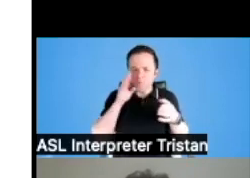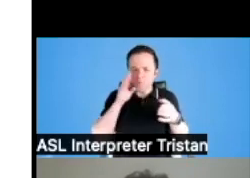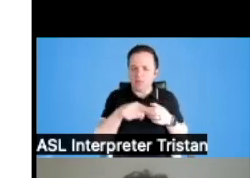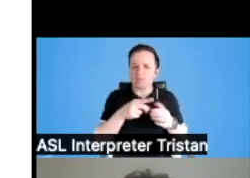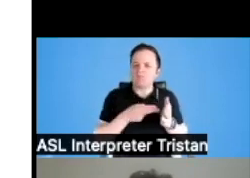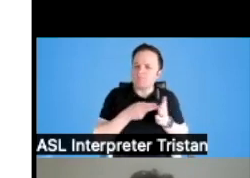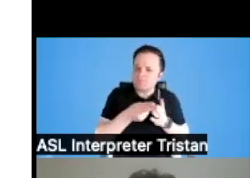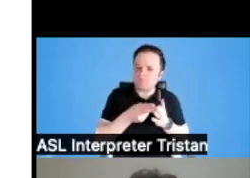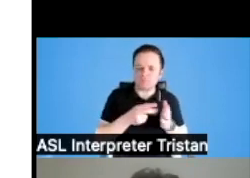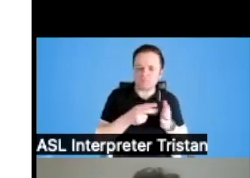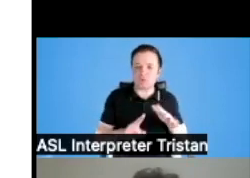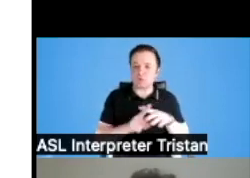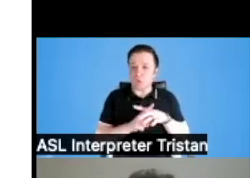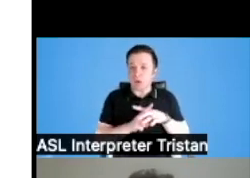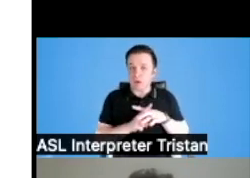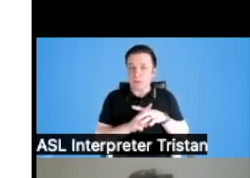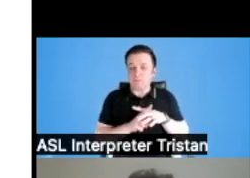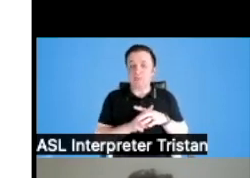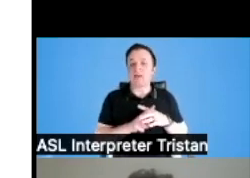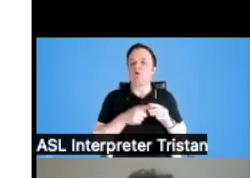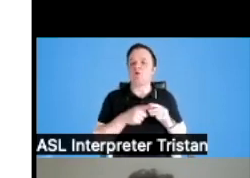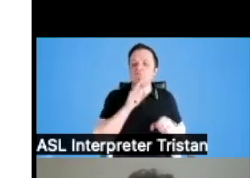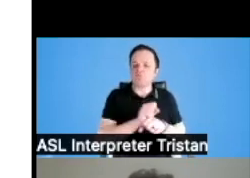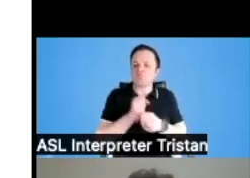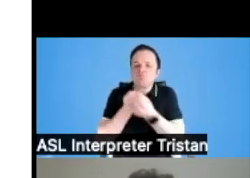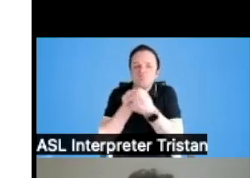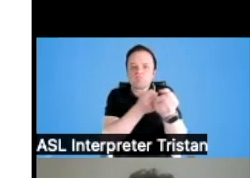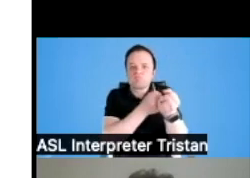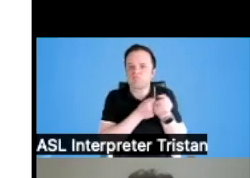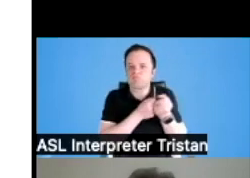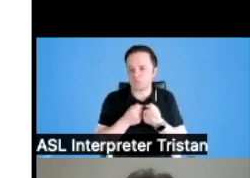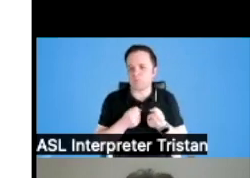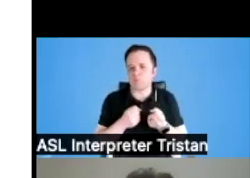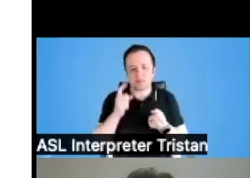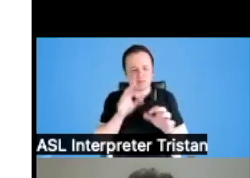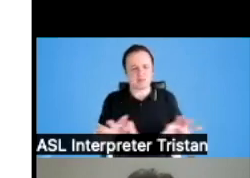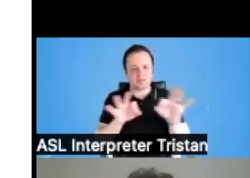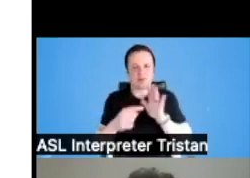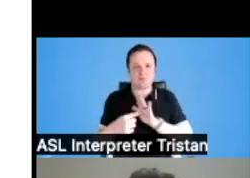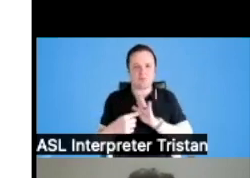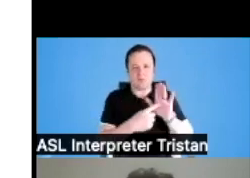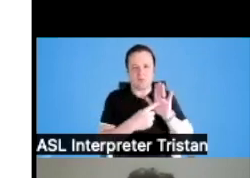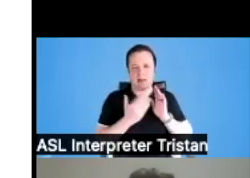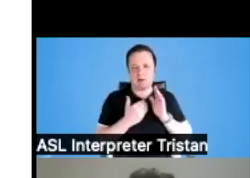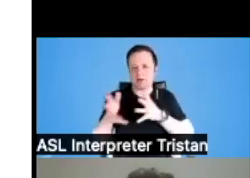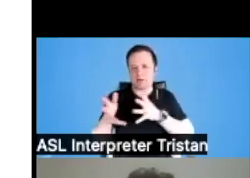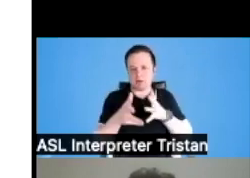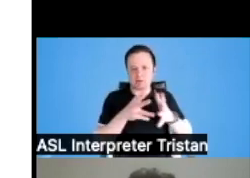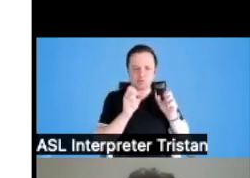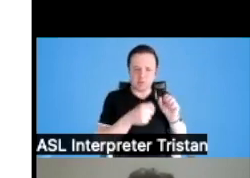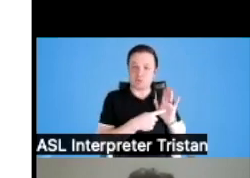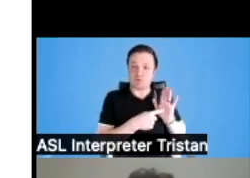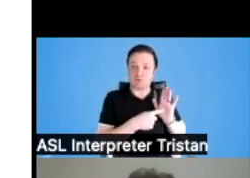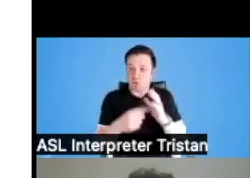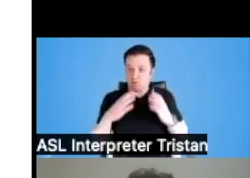full self, right? And I think it's important to model that in our interactions so that we can model that with clients. So making it